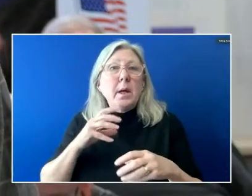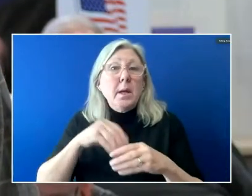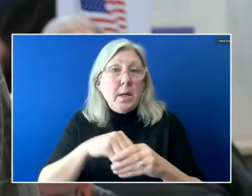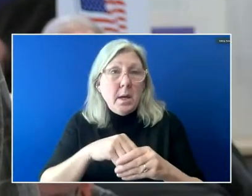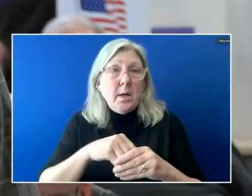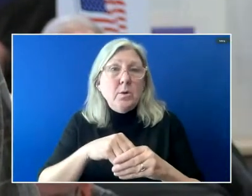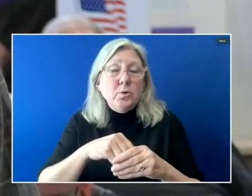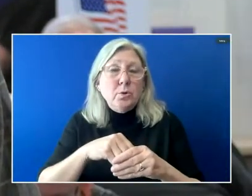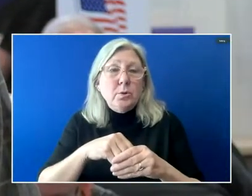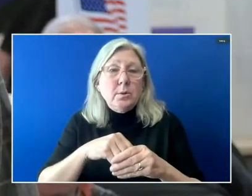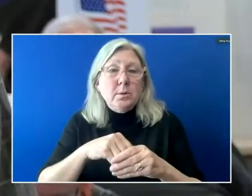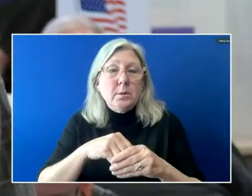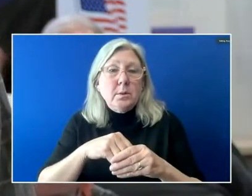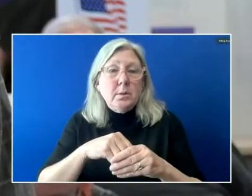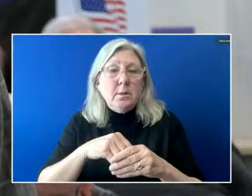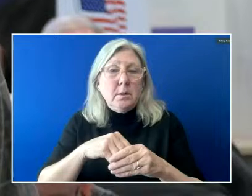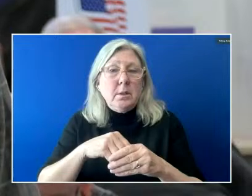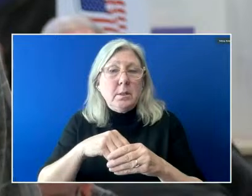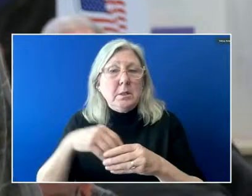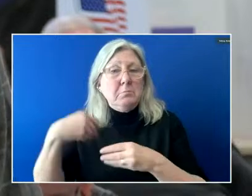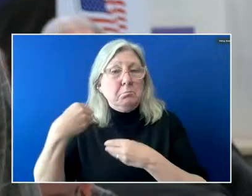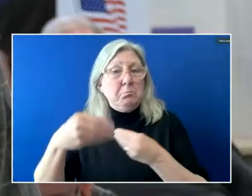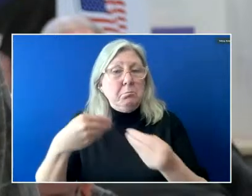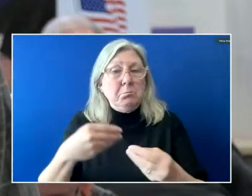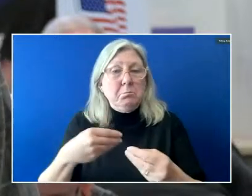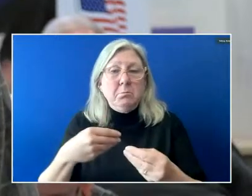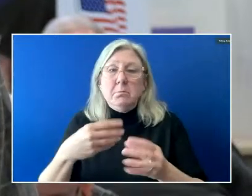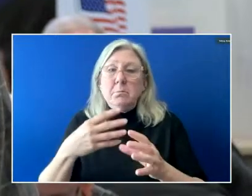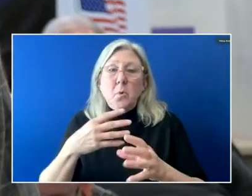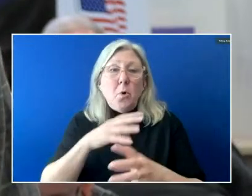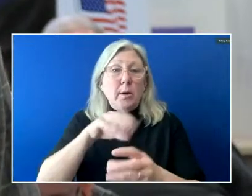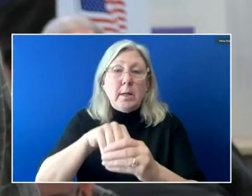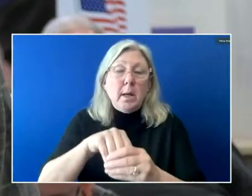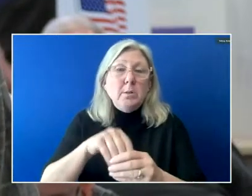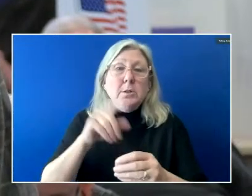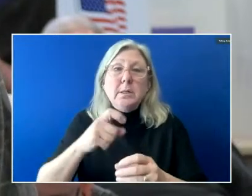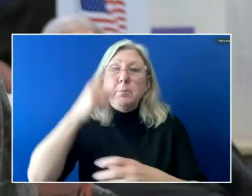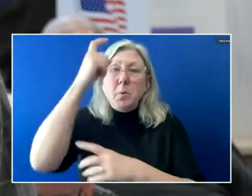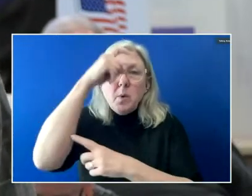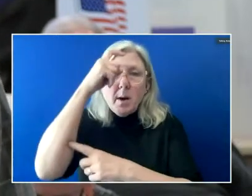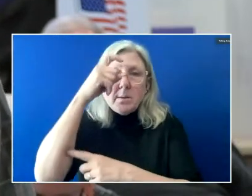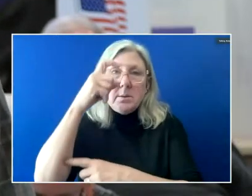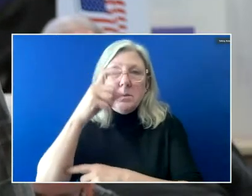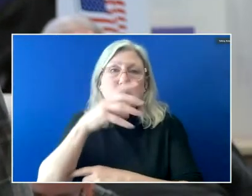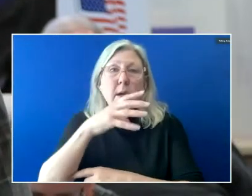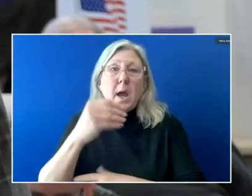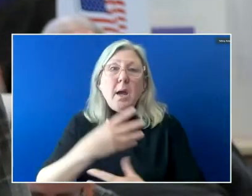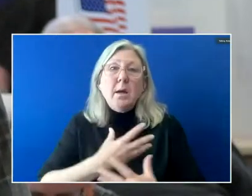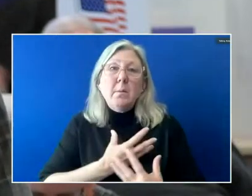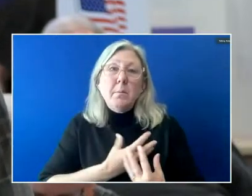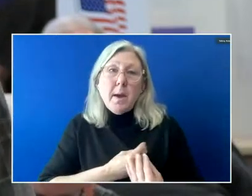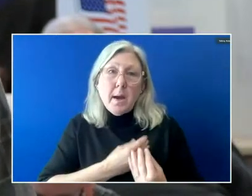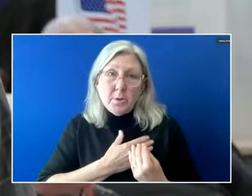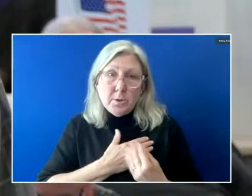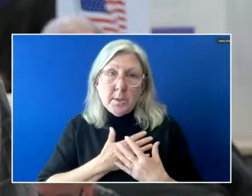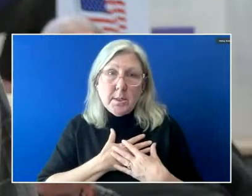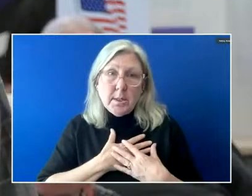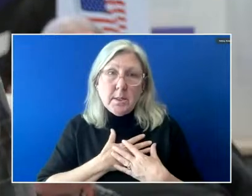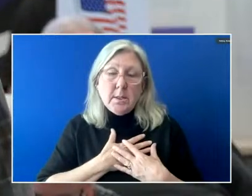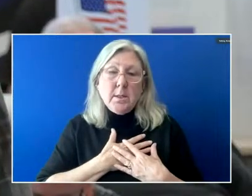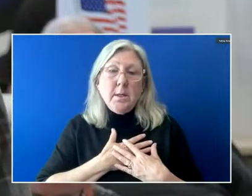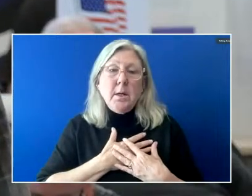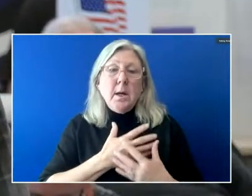engaged need to engage wisely and compassionately um